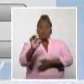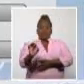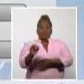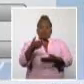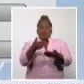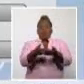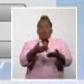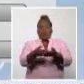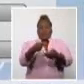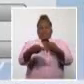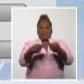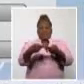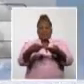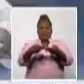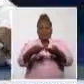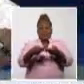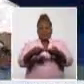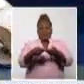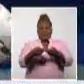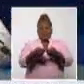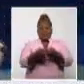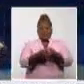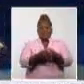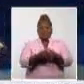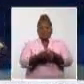13 or 68.4%